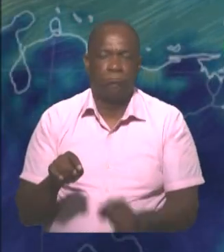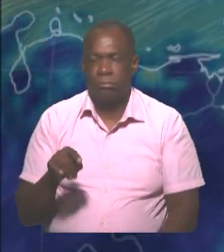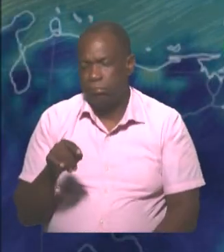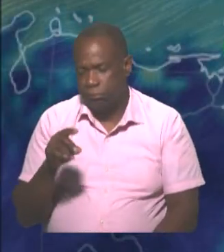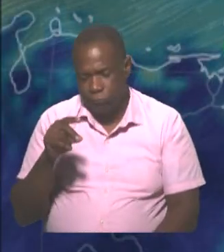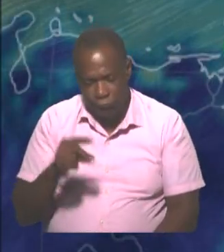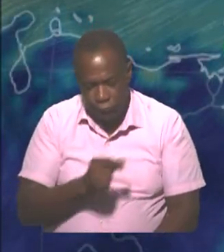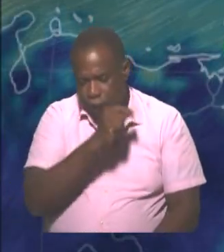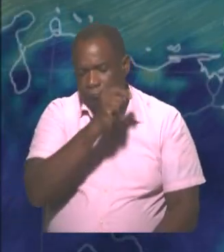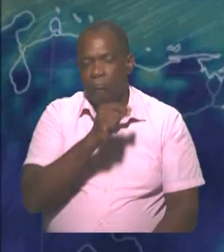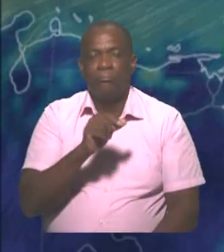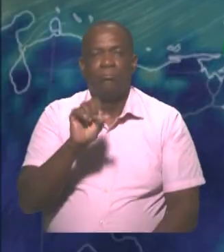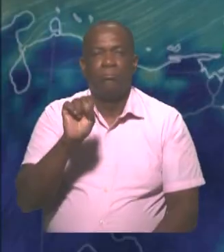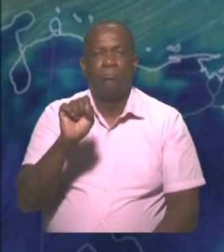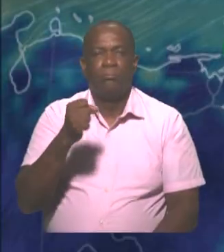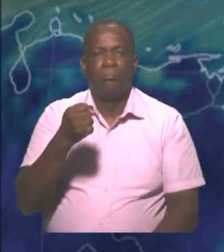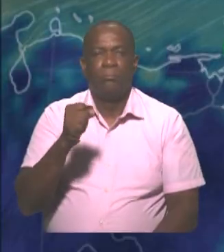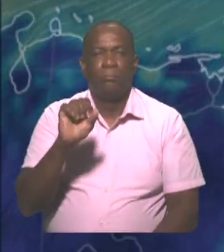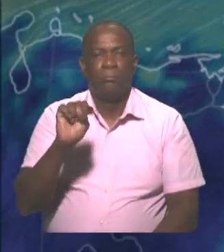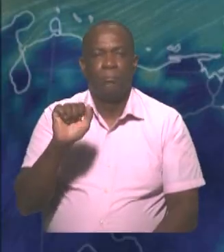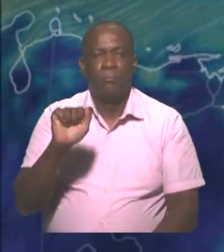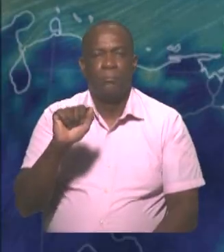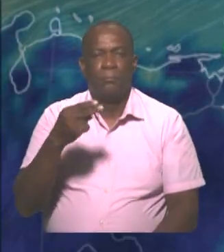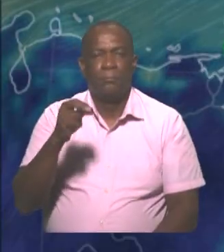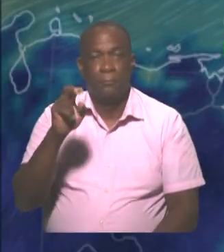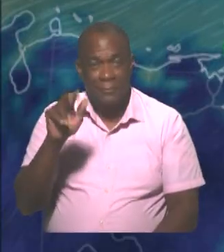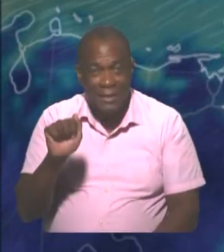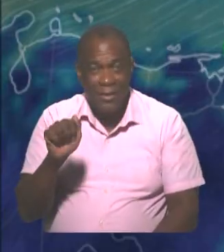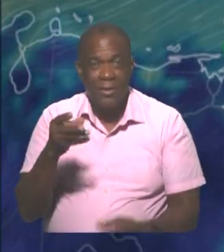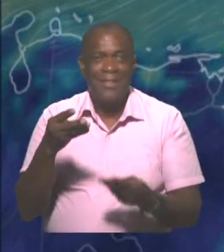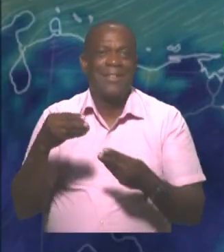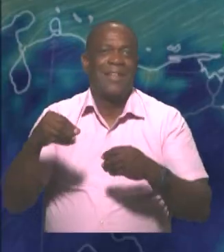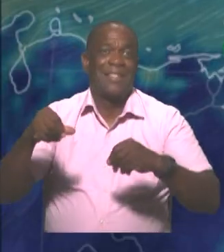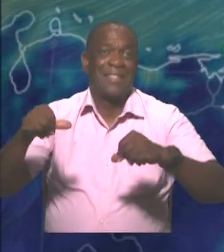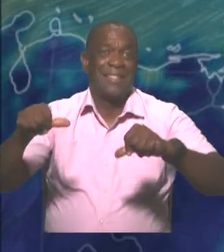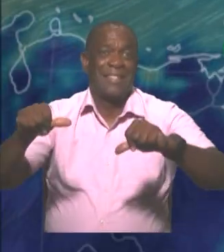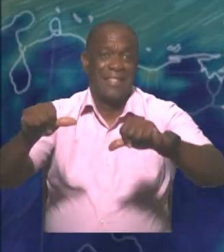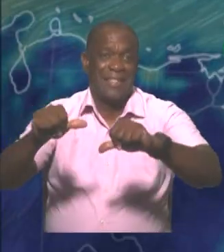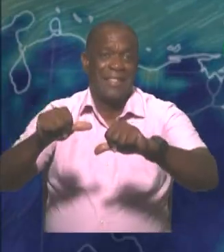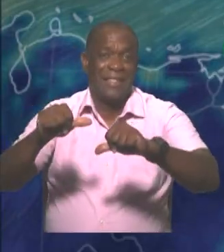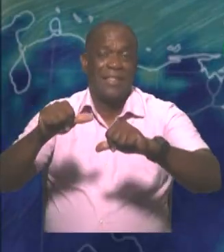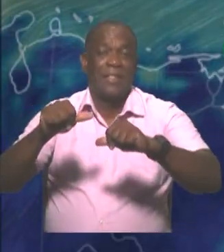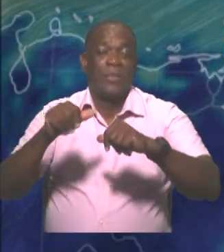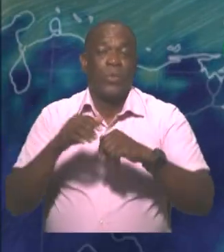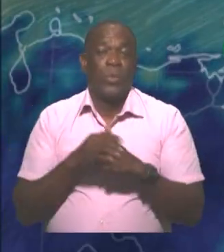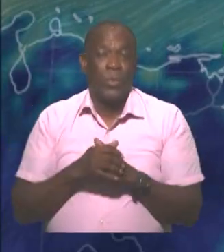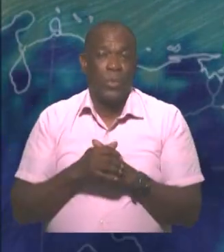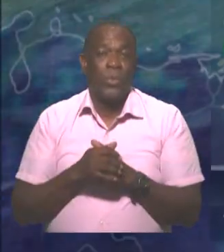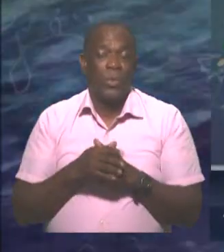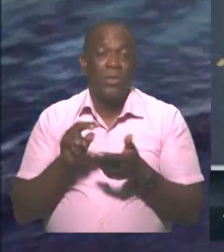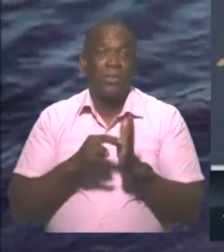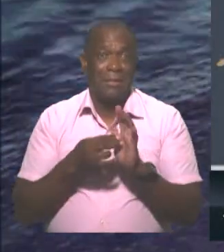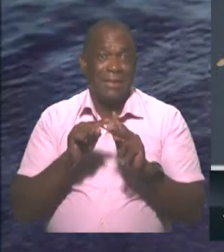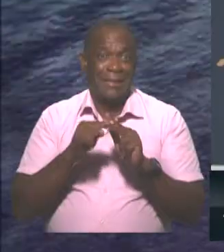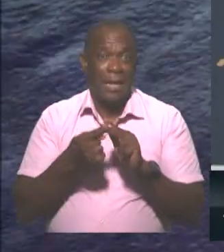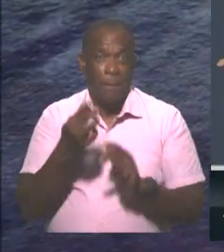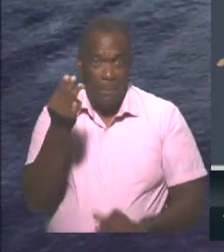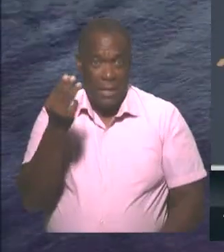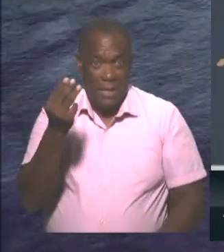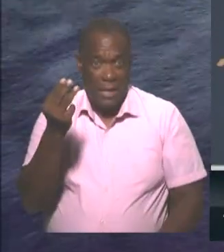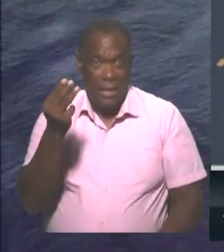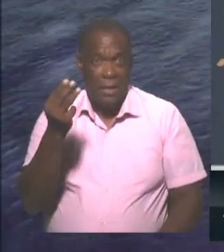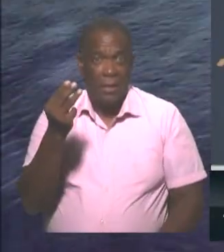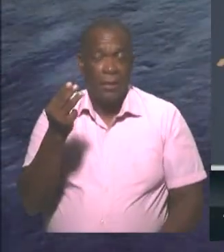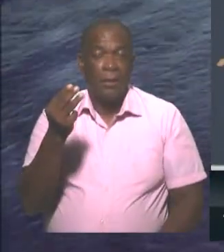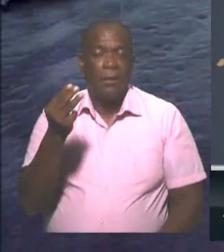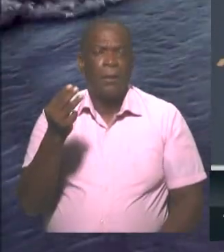plume of moisture working towards our area, and that could give us some mild to moderate concentrations starting from Monday. Now, when it comes to